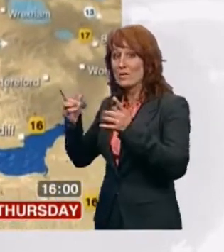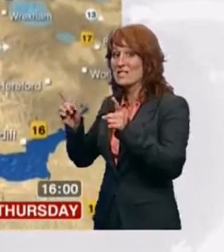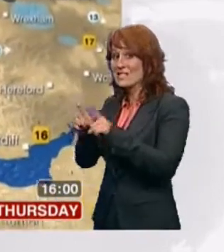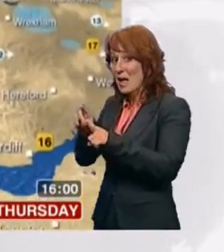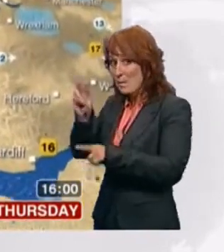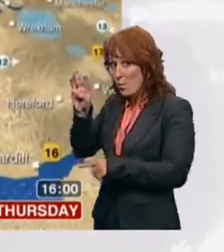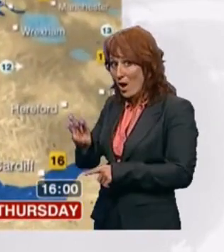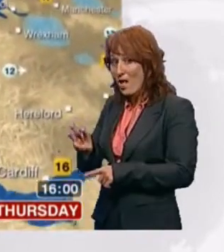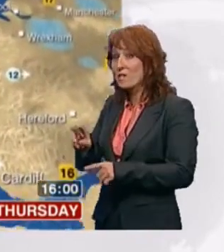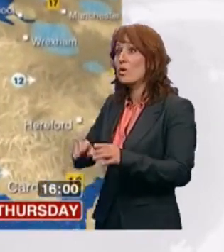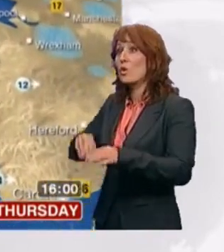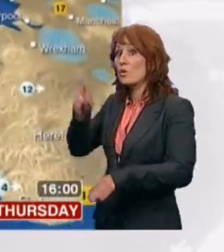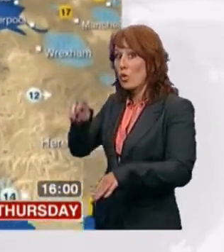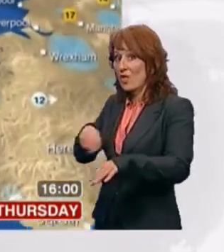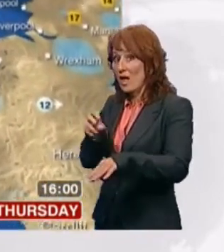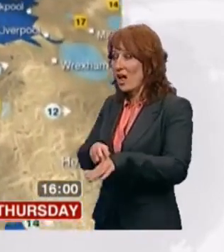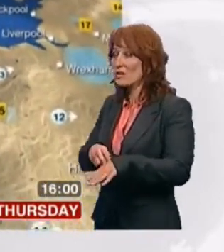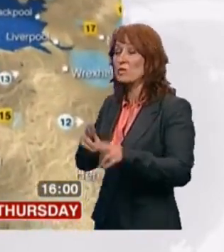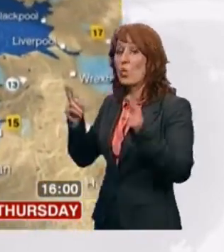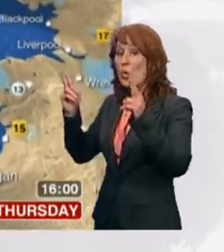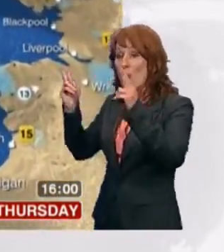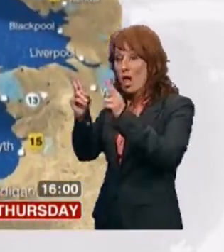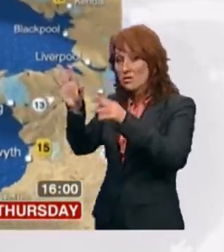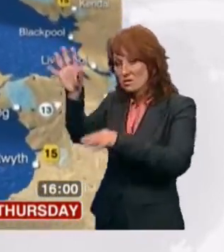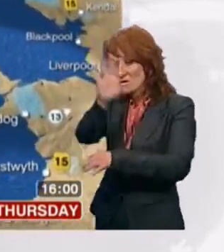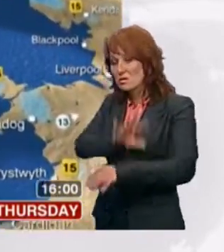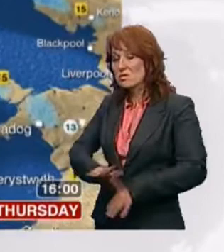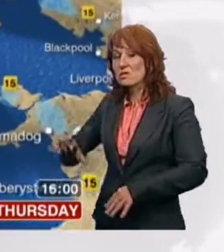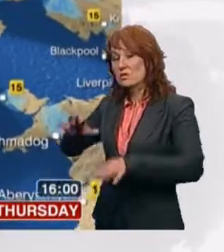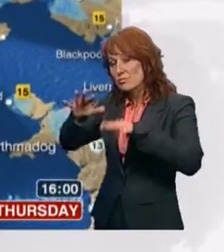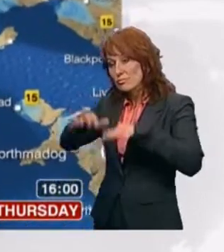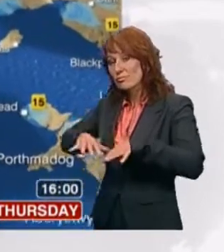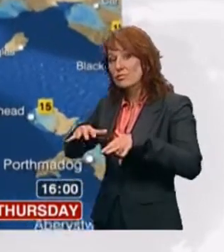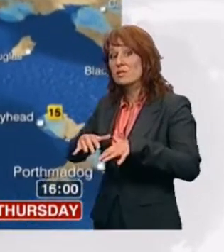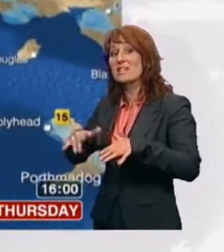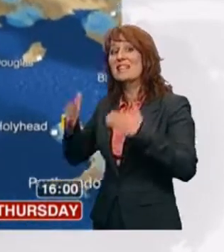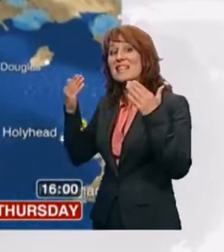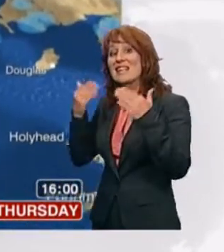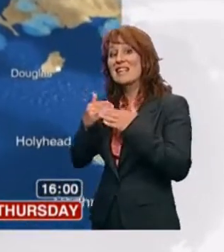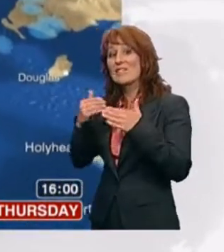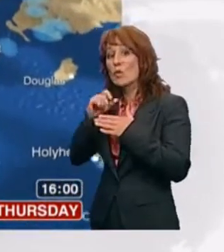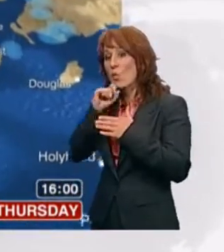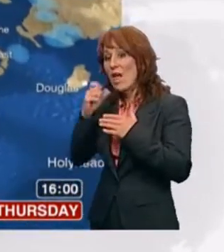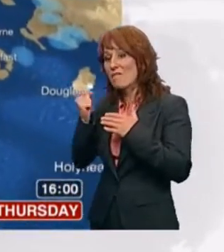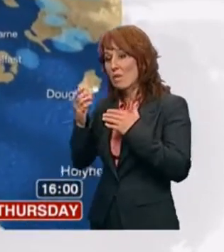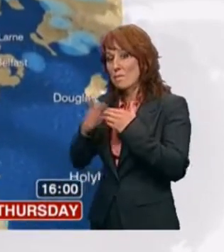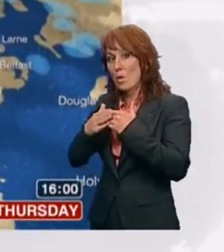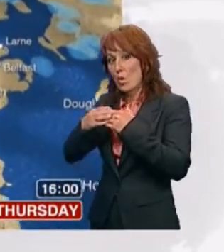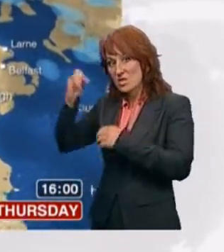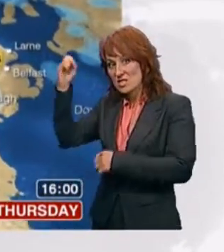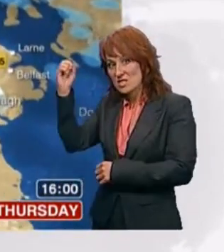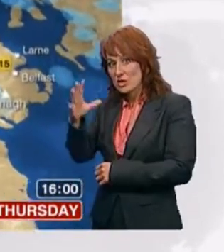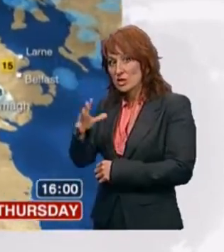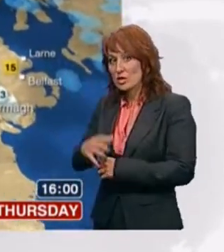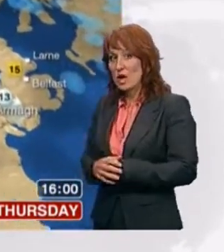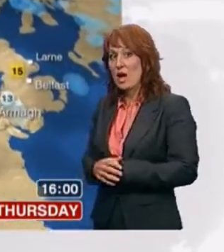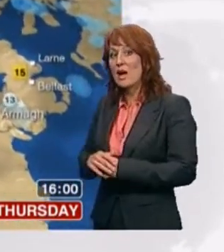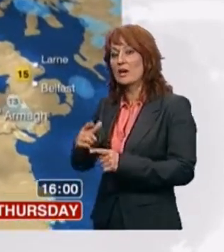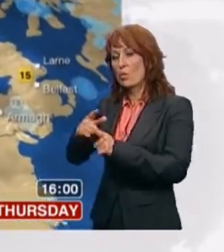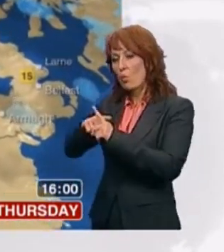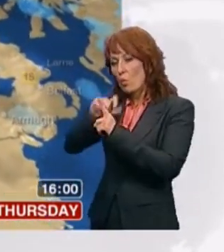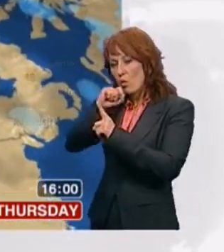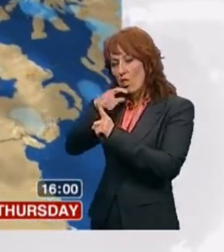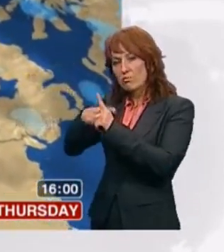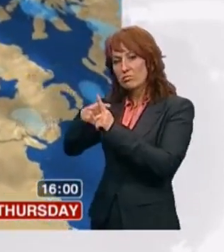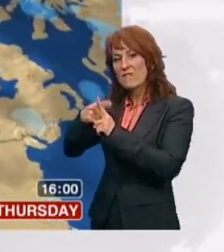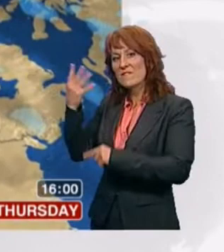and Northern Ireland. So fewer showers around at this stage, and into the evening there'll be increasing amounts of sunshine as well to end the day, 15 degrees